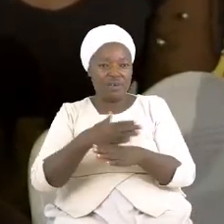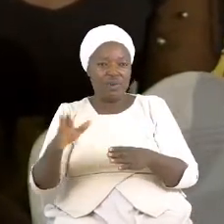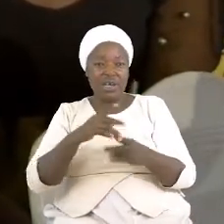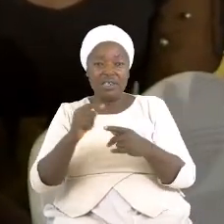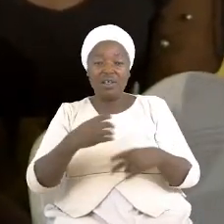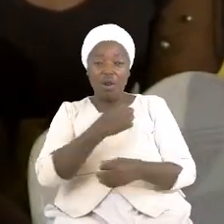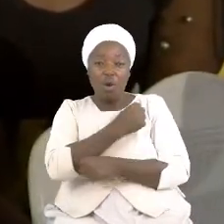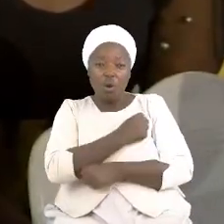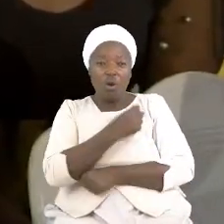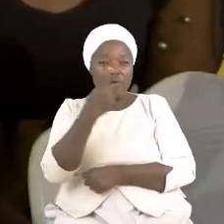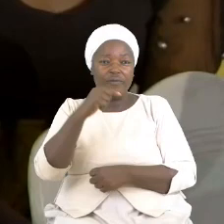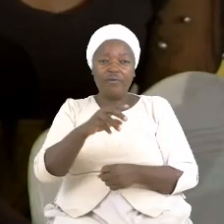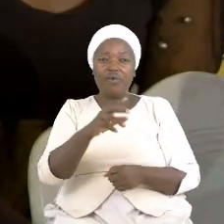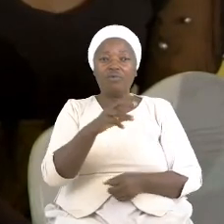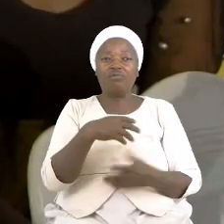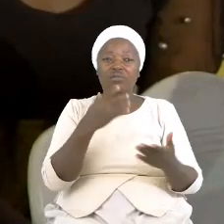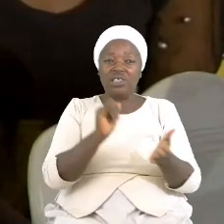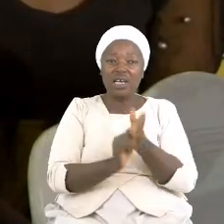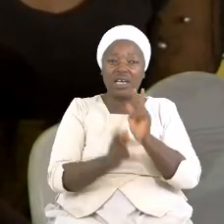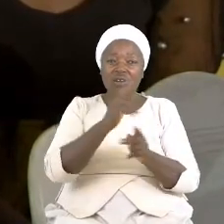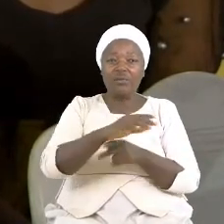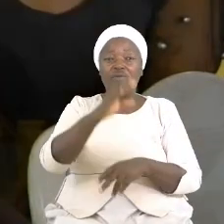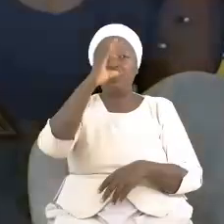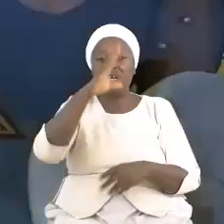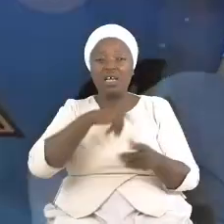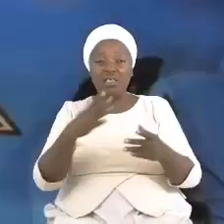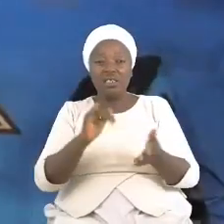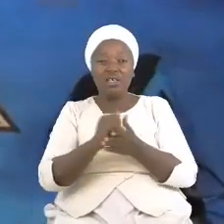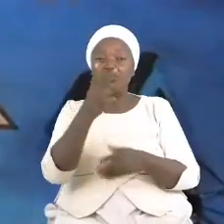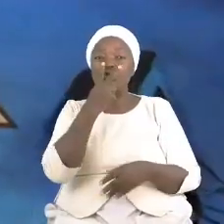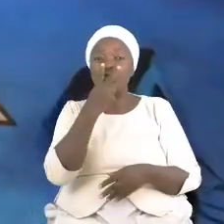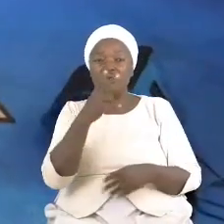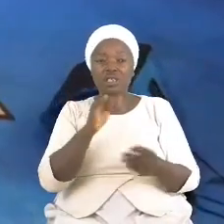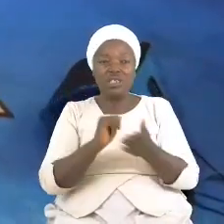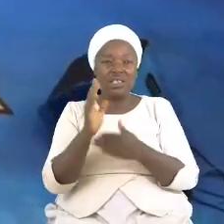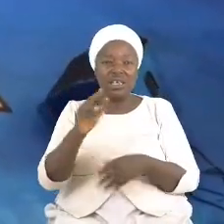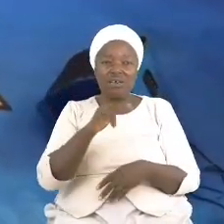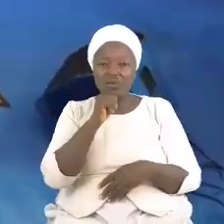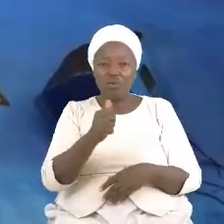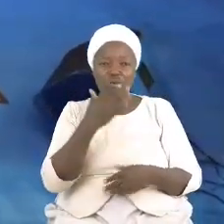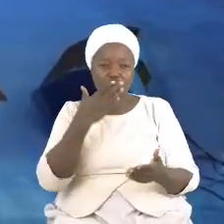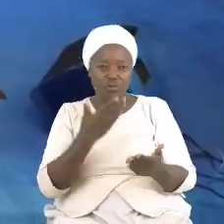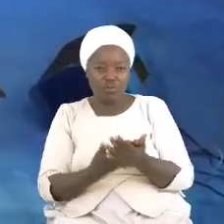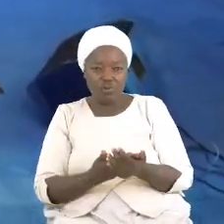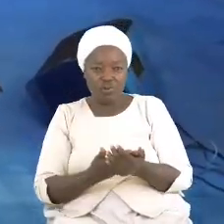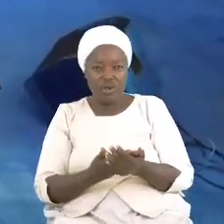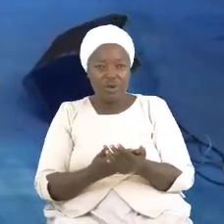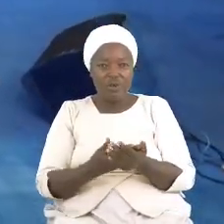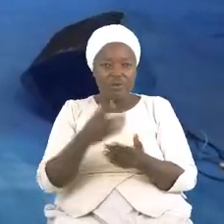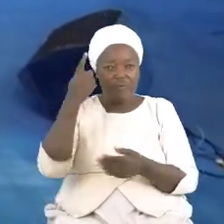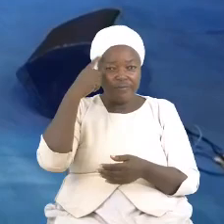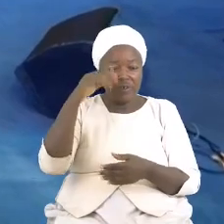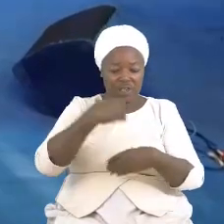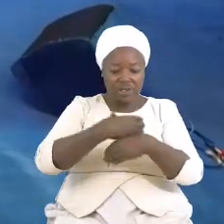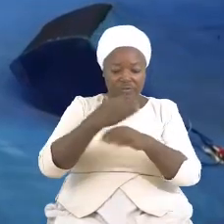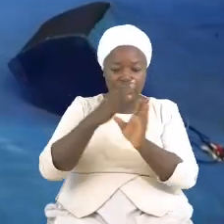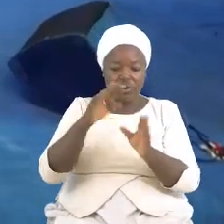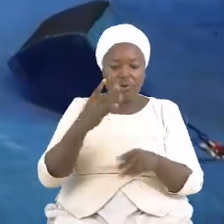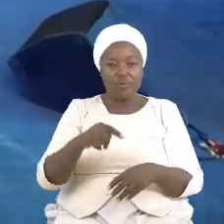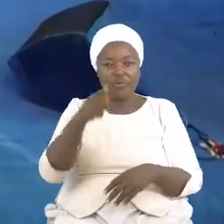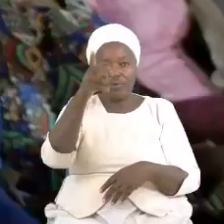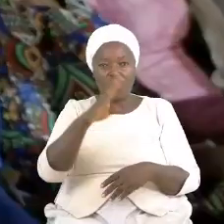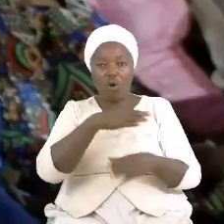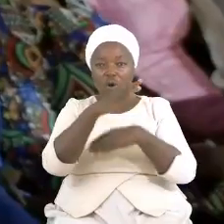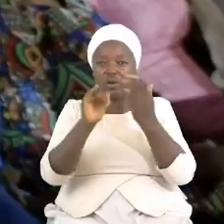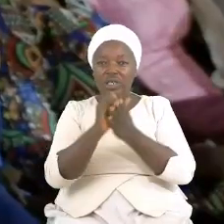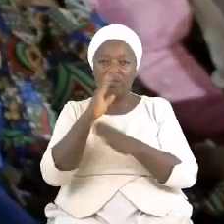for things that you smoke, that they are not good for the creatures of God, all that will vanish